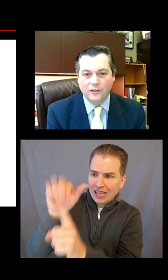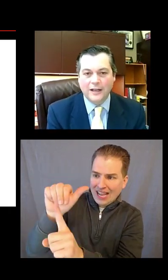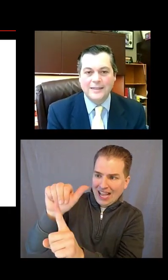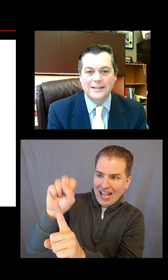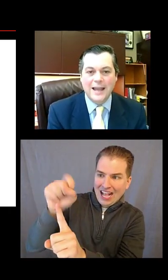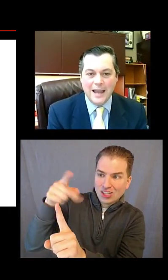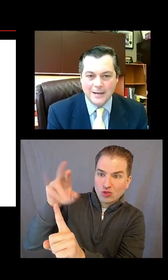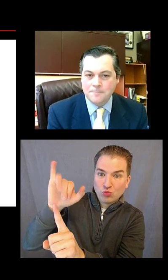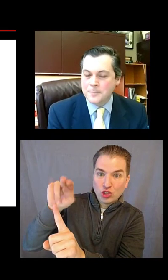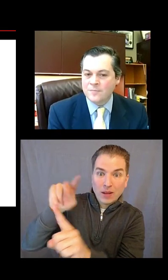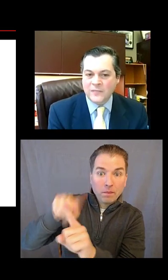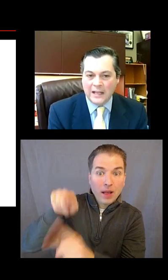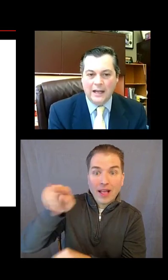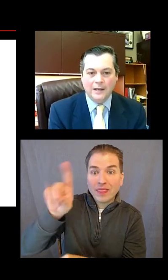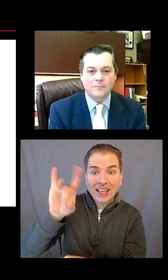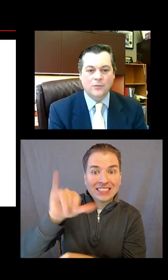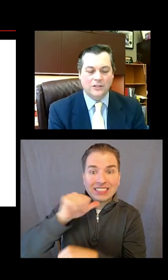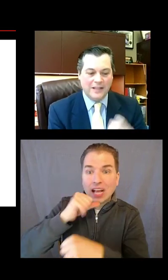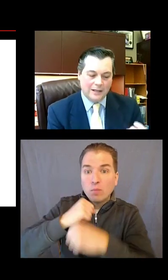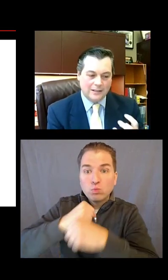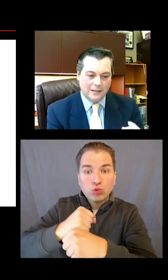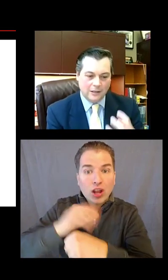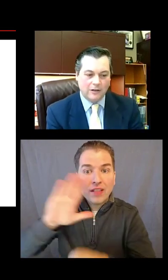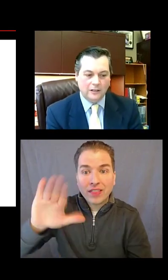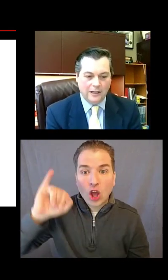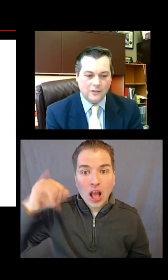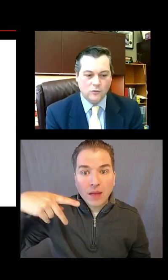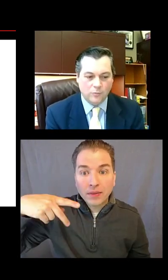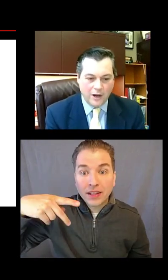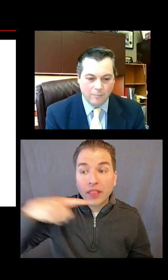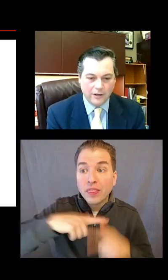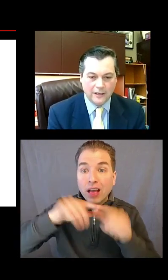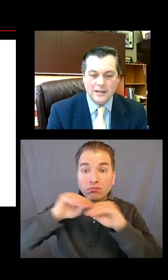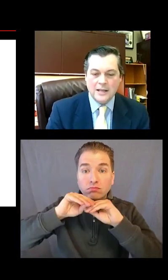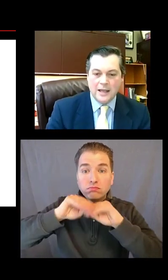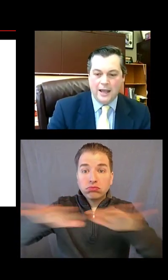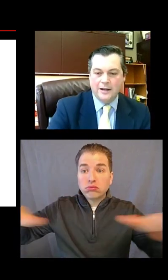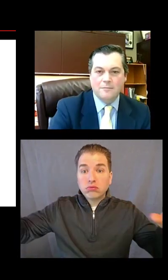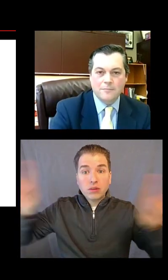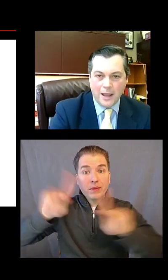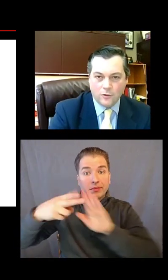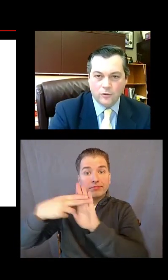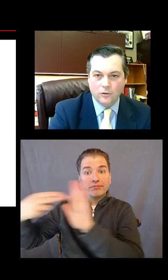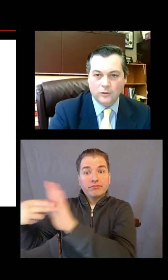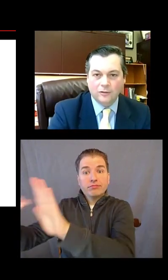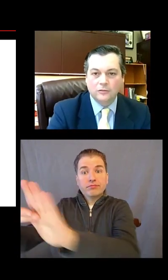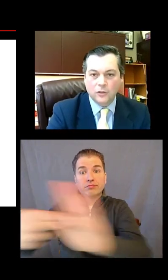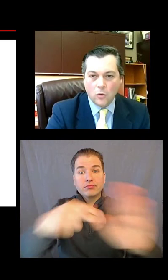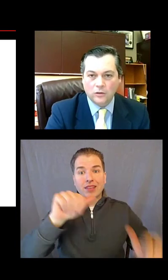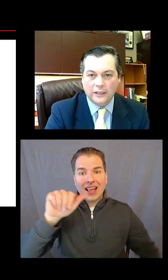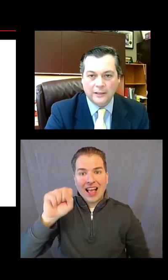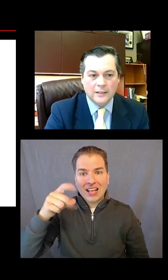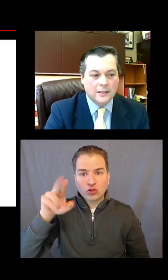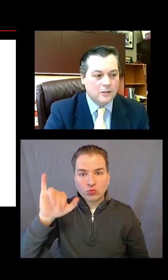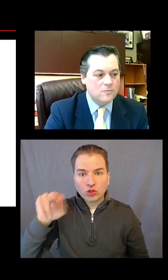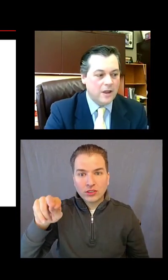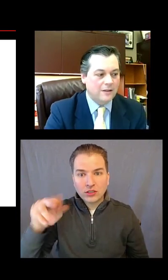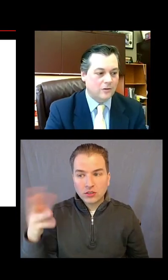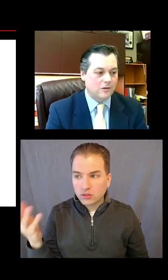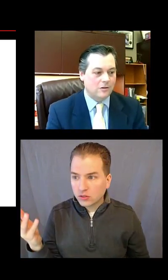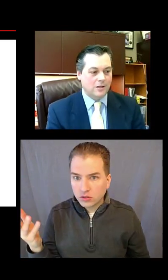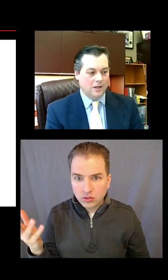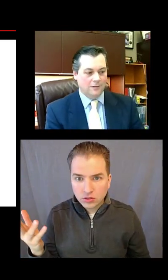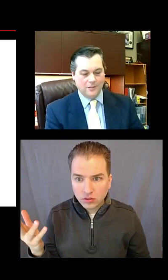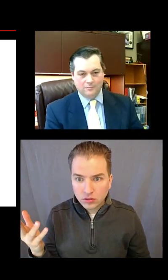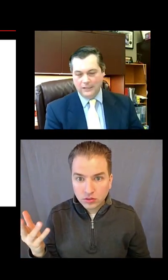the effort, and the time on protecting their intellectual property. On a macro level, locally, you may